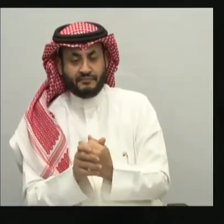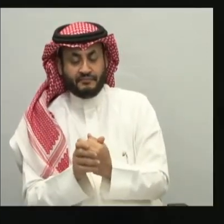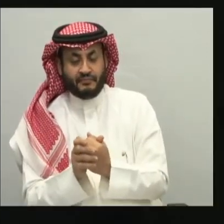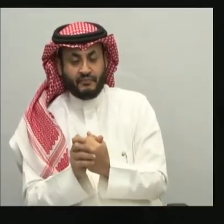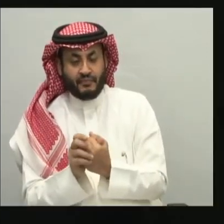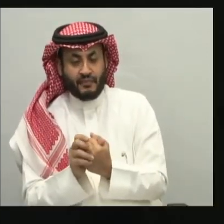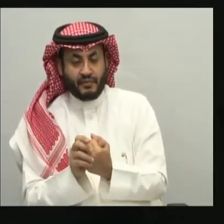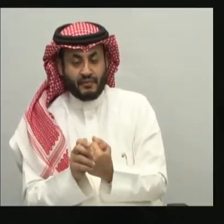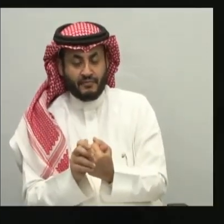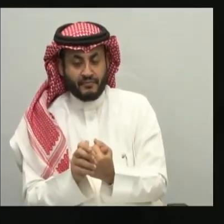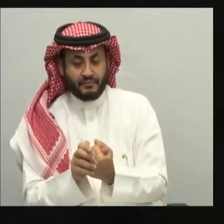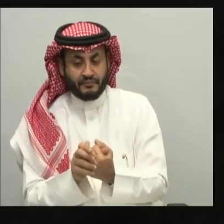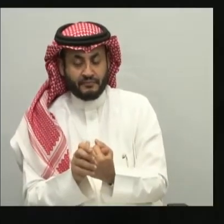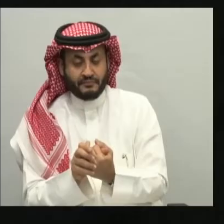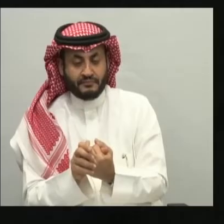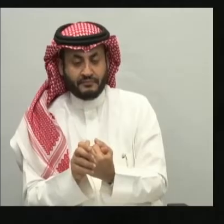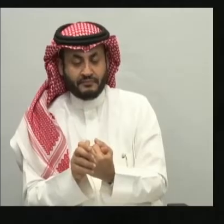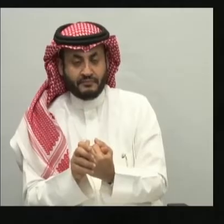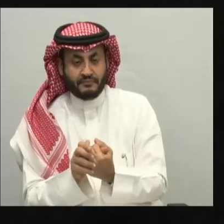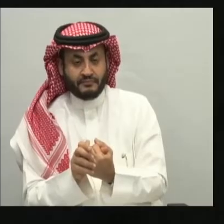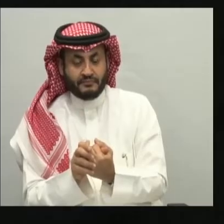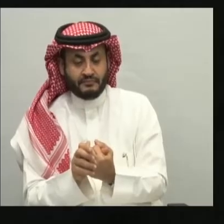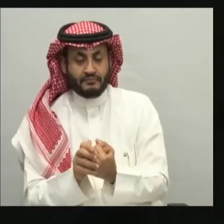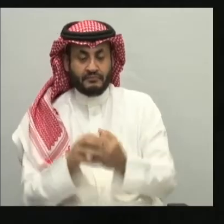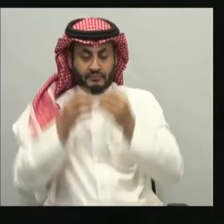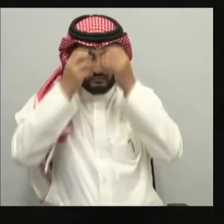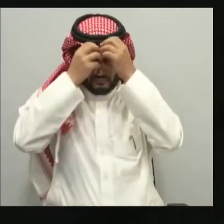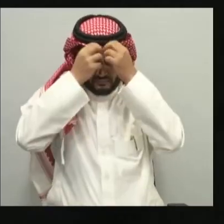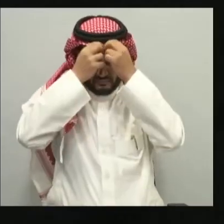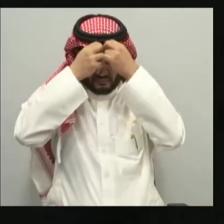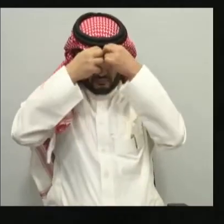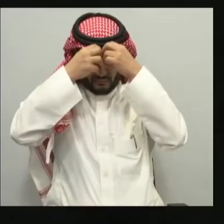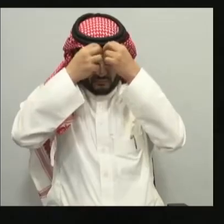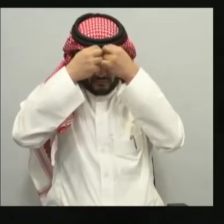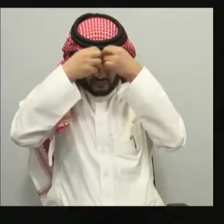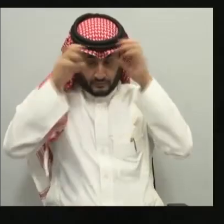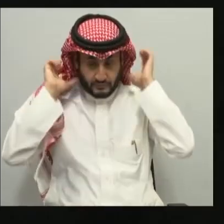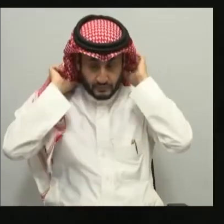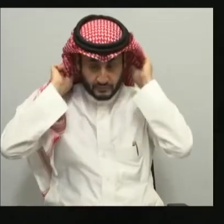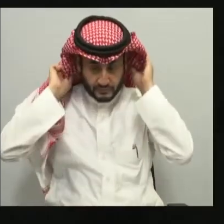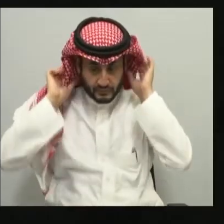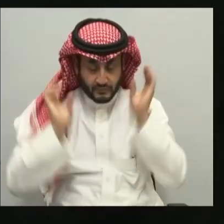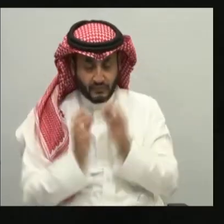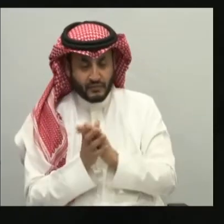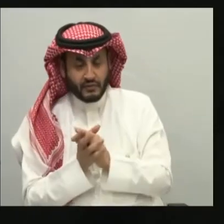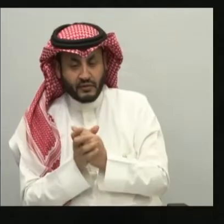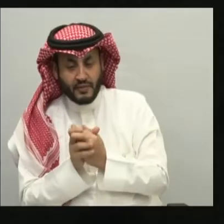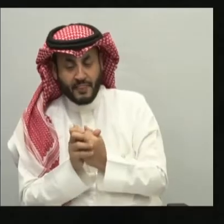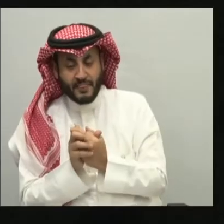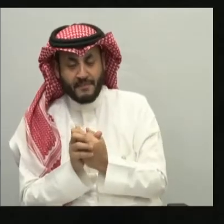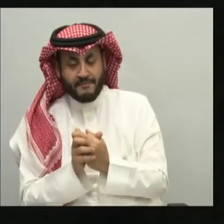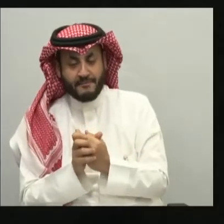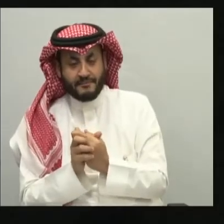Very well. Now we have listened to Adnan, and I'm very sure that you have wrote down some of